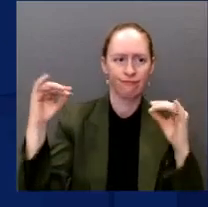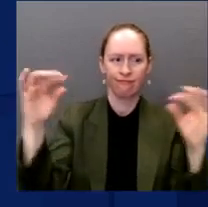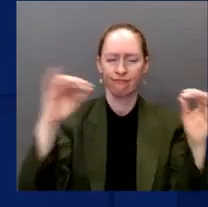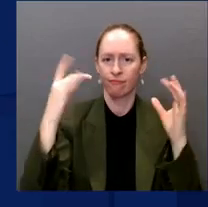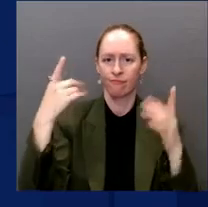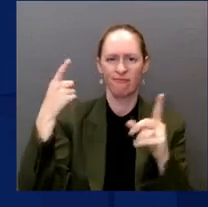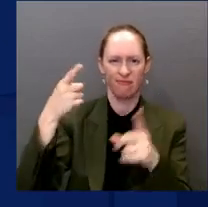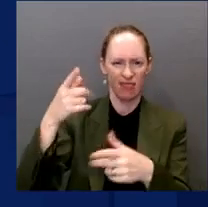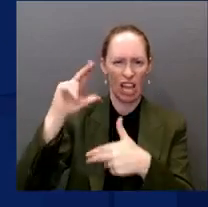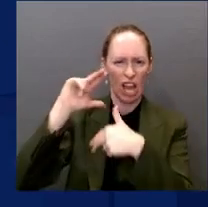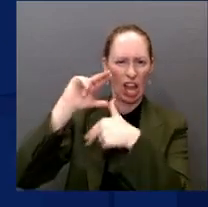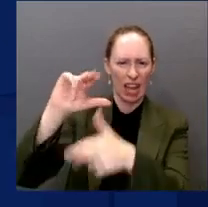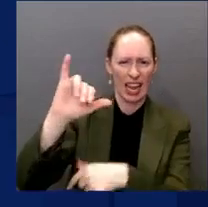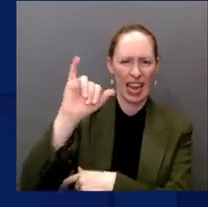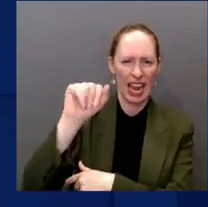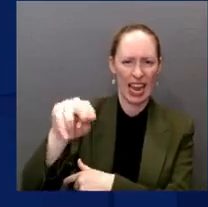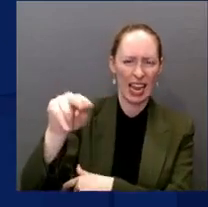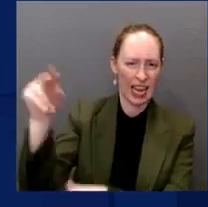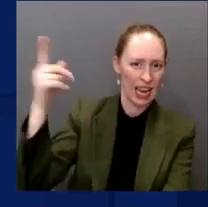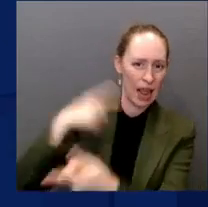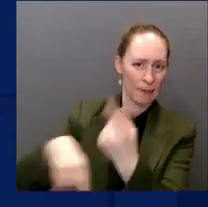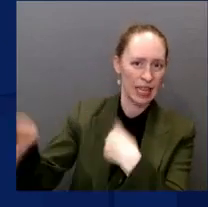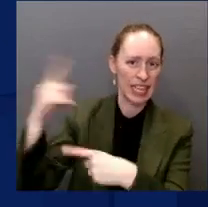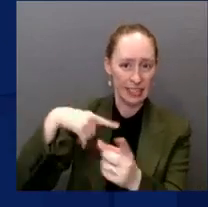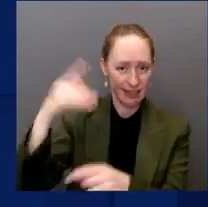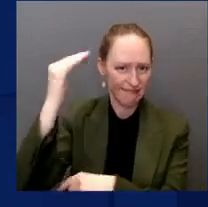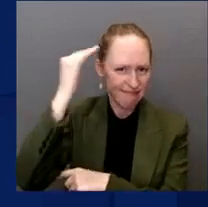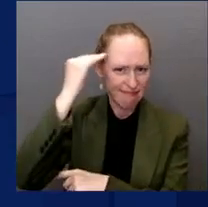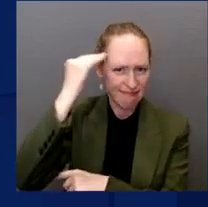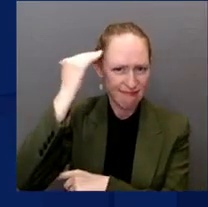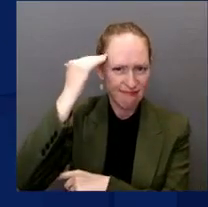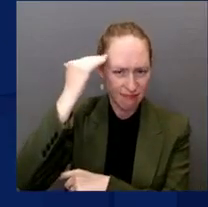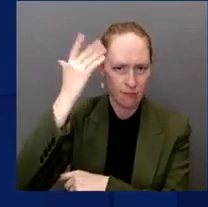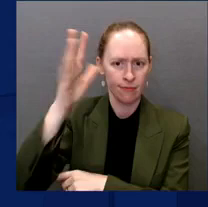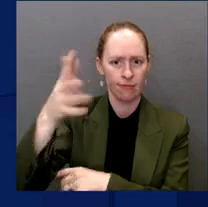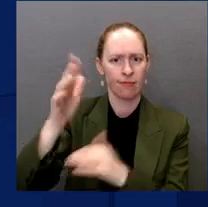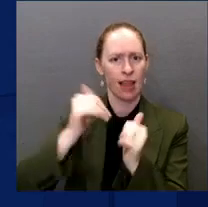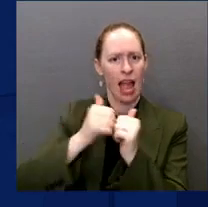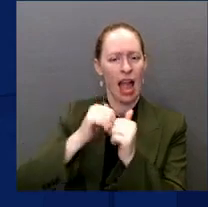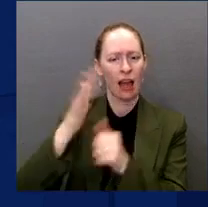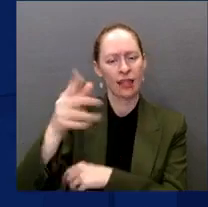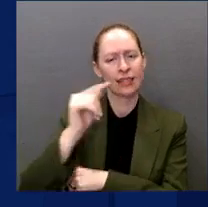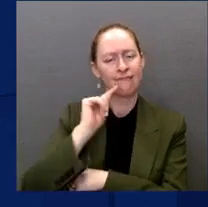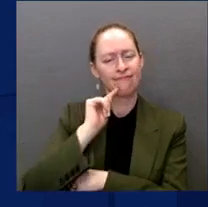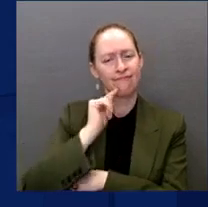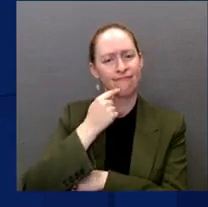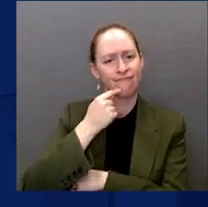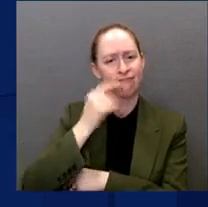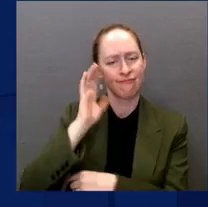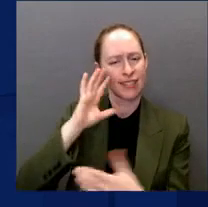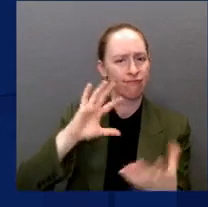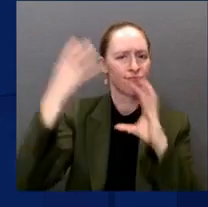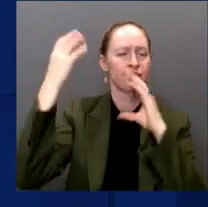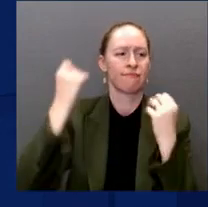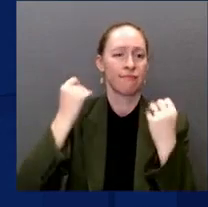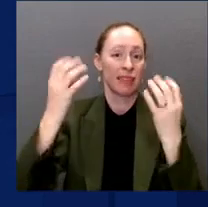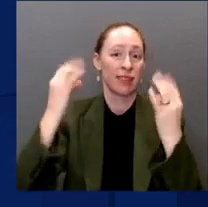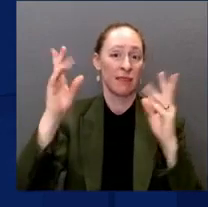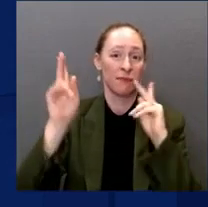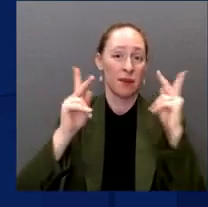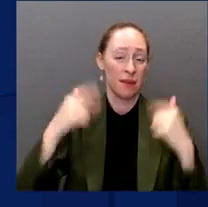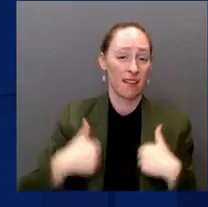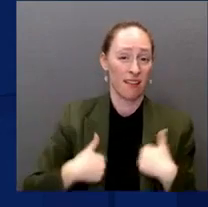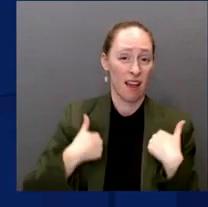its impact it's going to have on our fellow Americans down in Florida. Yesterday, I spoke with Governor DeSantis for some